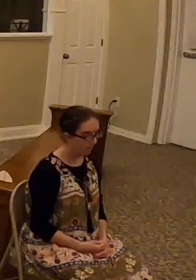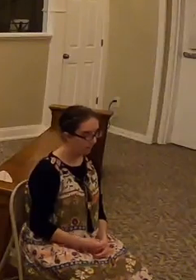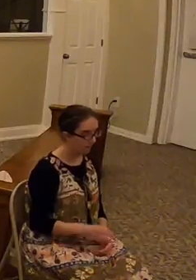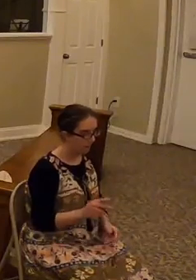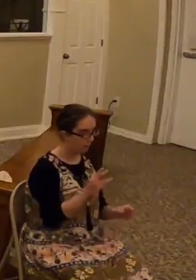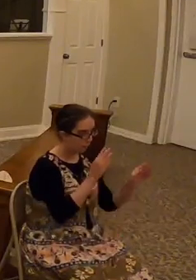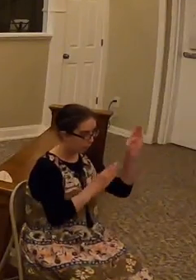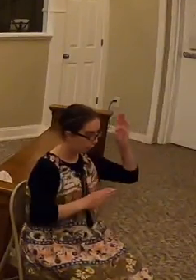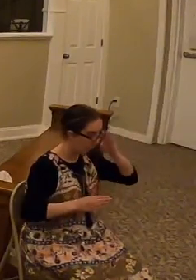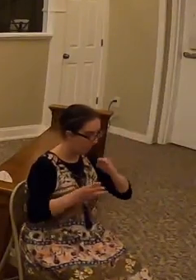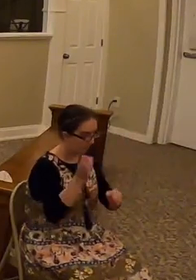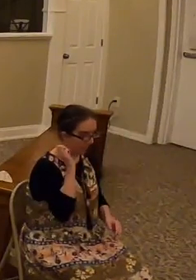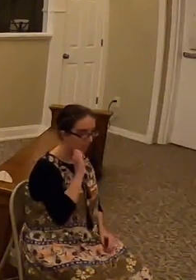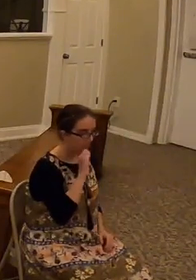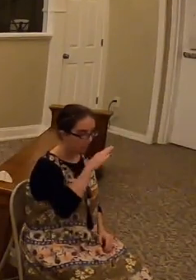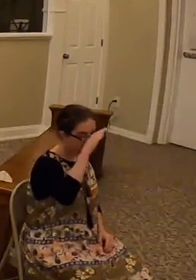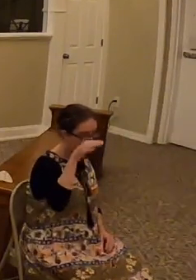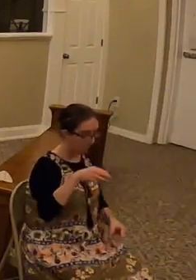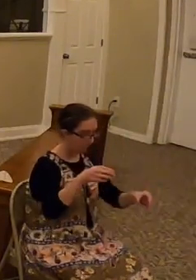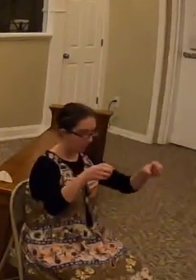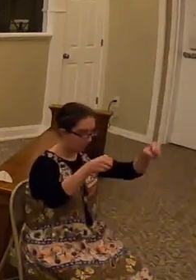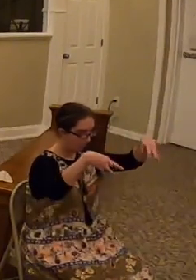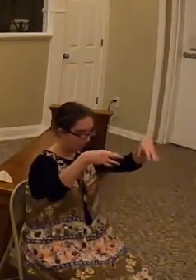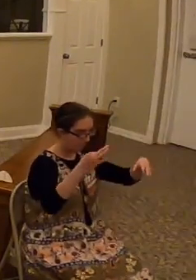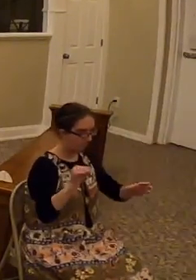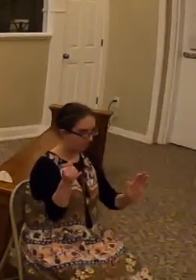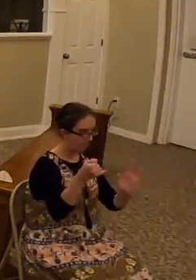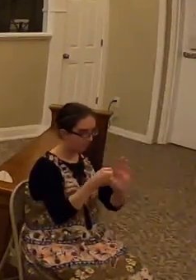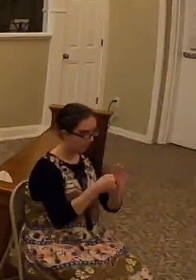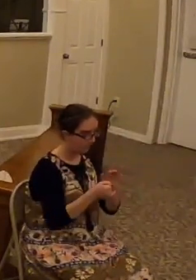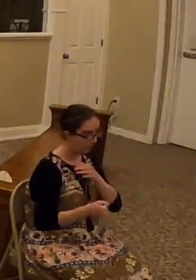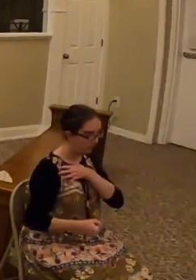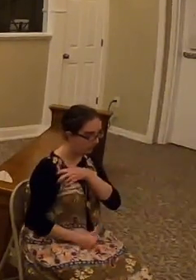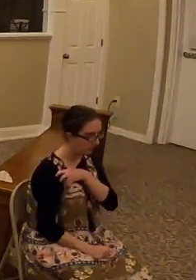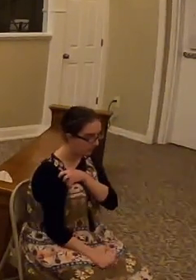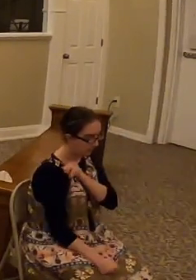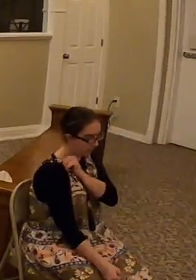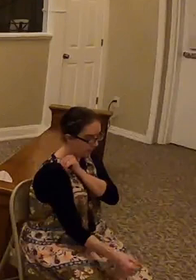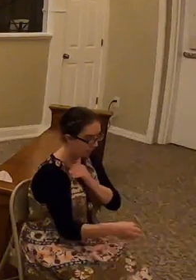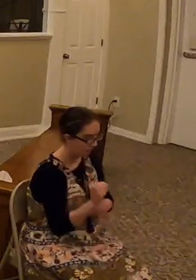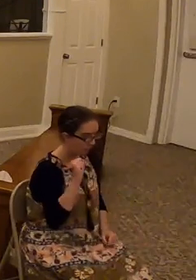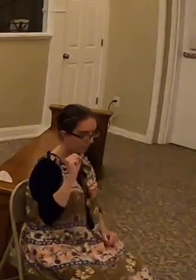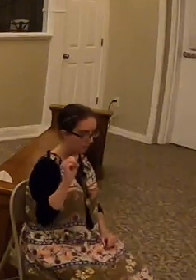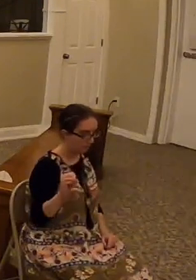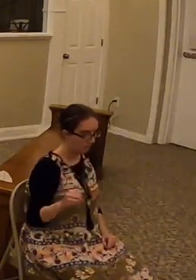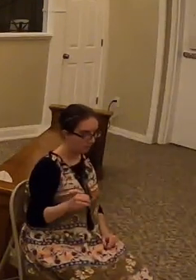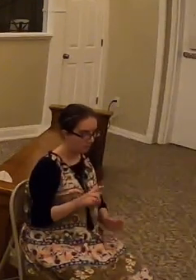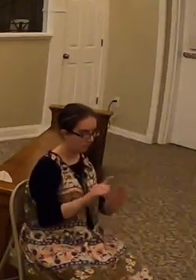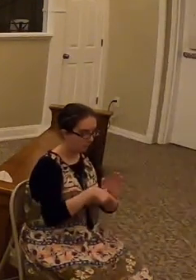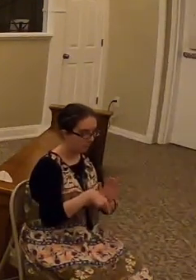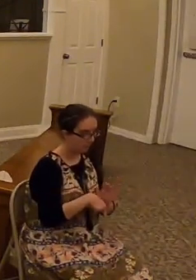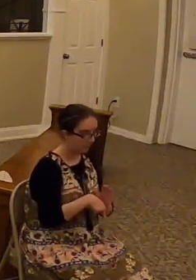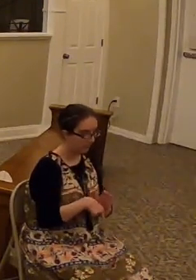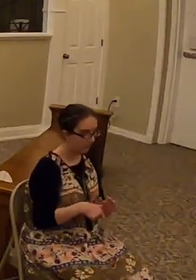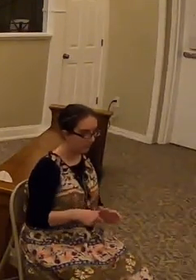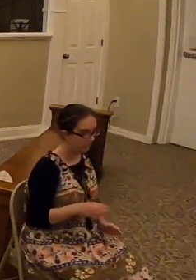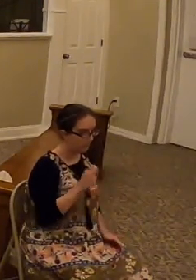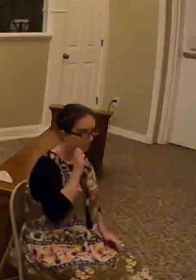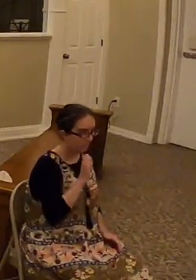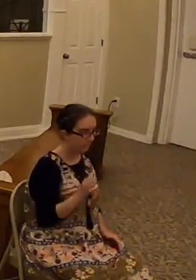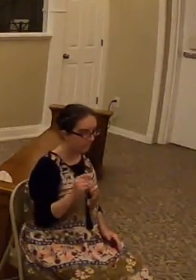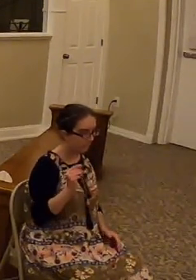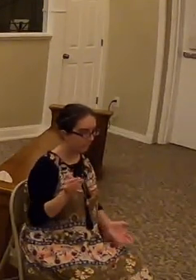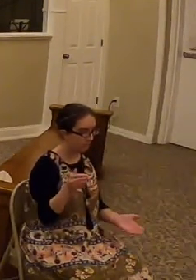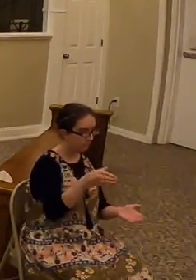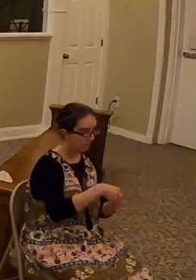But the problem was she never let go of it. And so later on, she ended